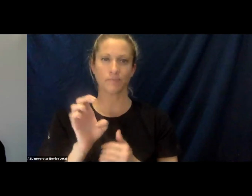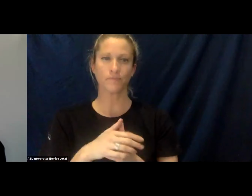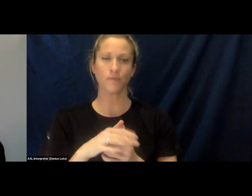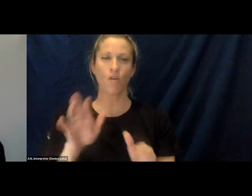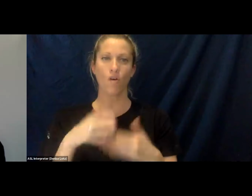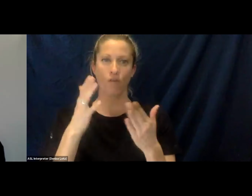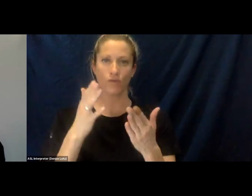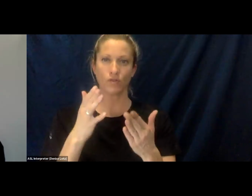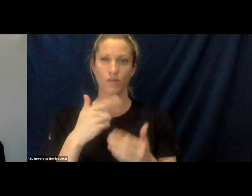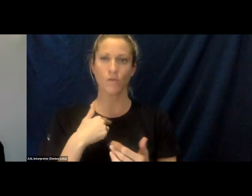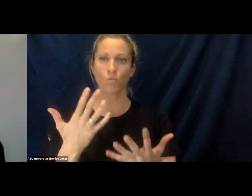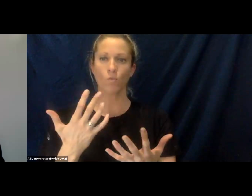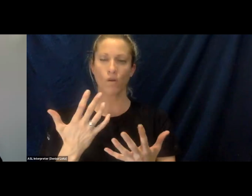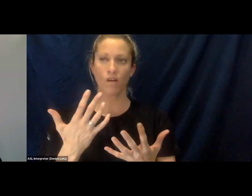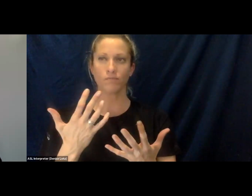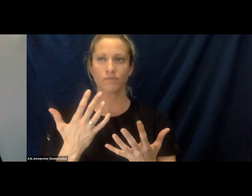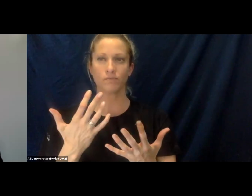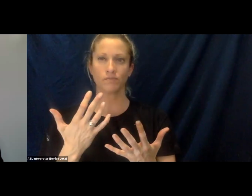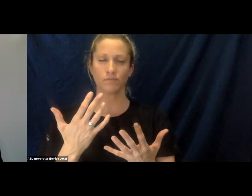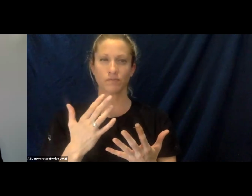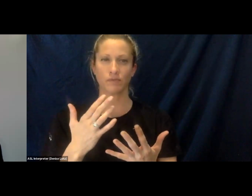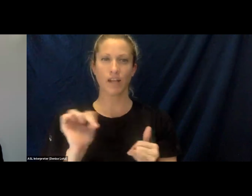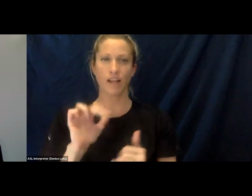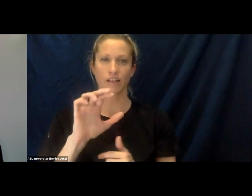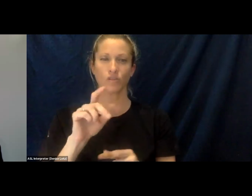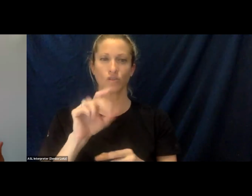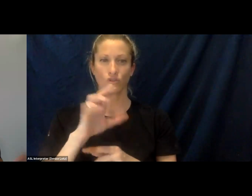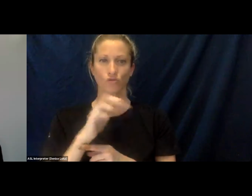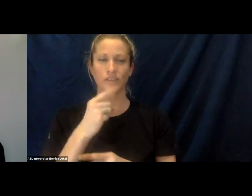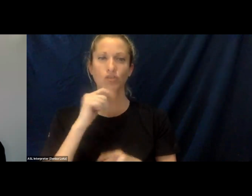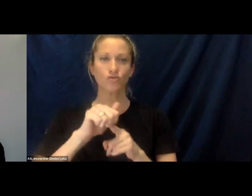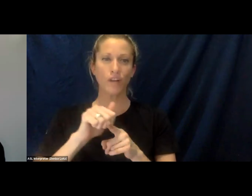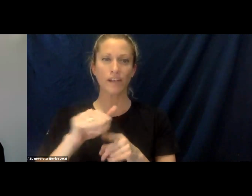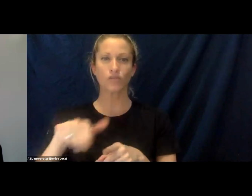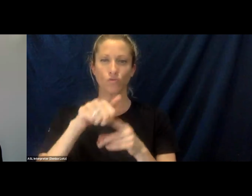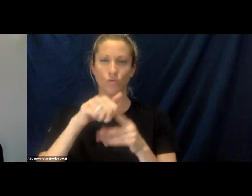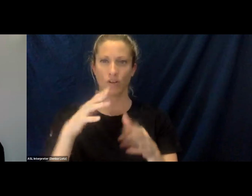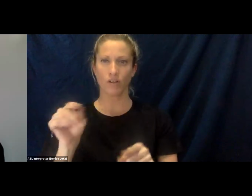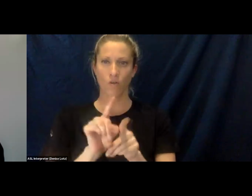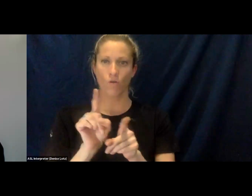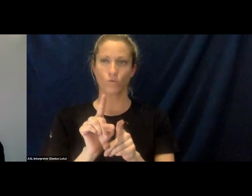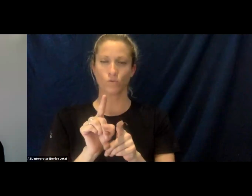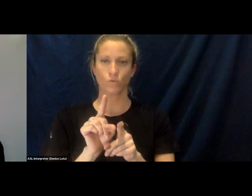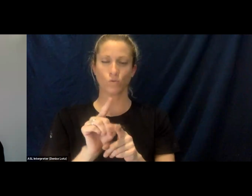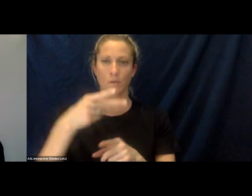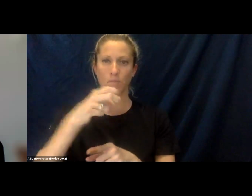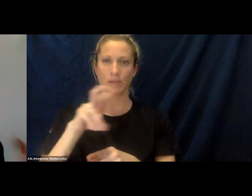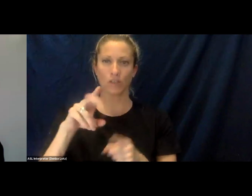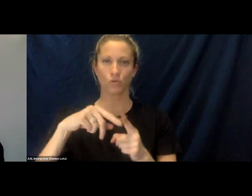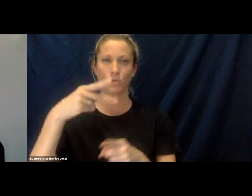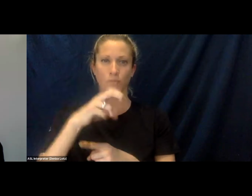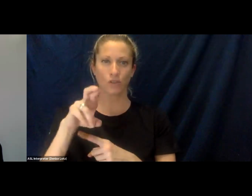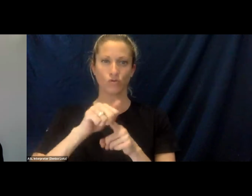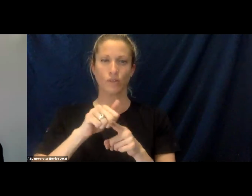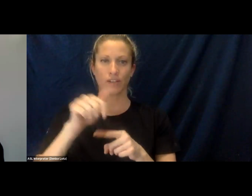offered. I wanted to echo what Chris said about training trainers and also this peer-to-peer training.